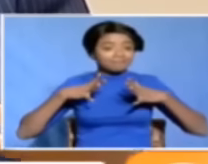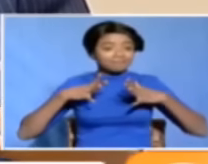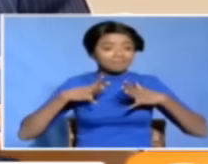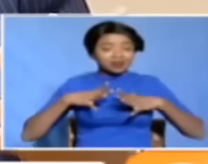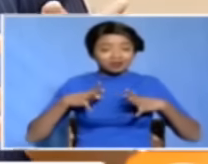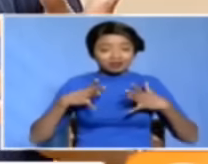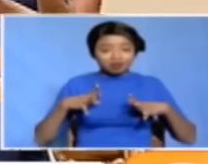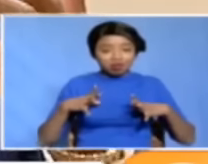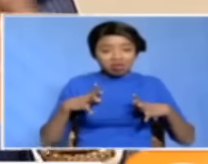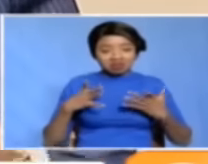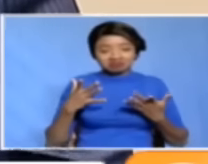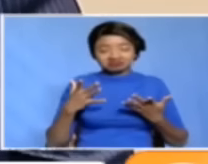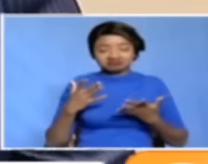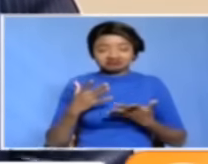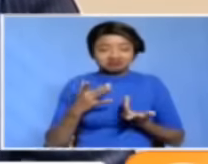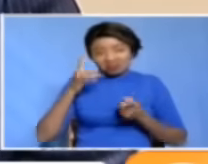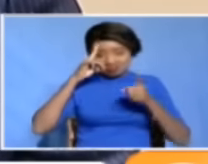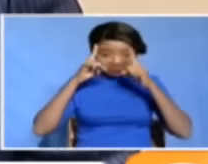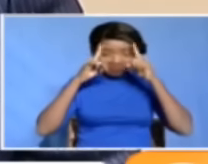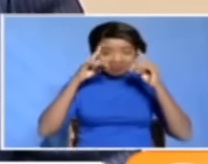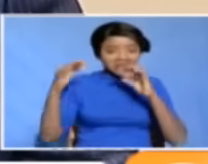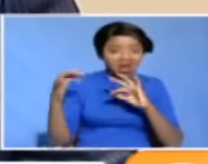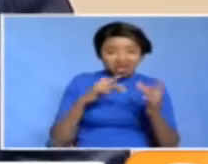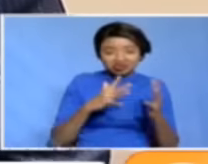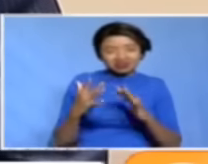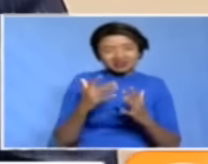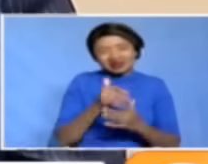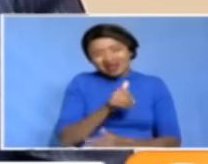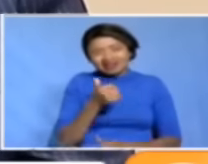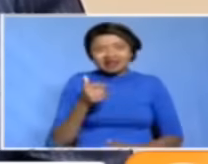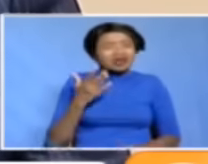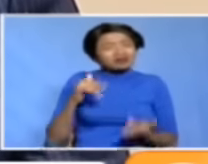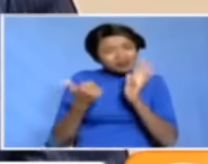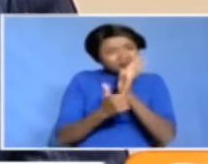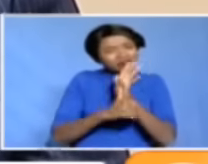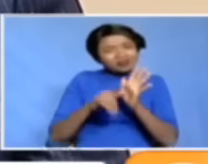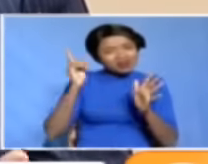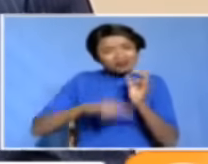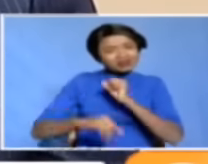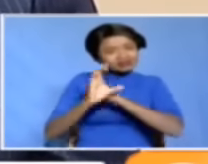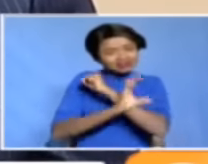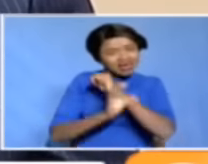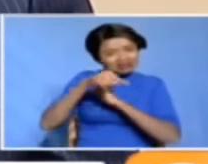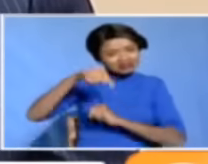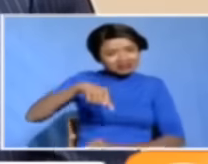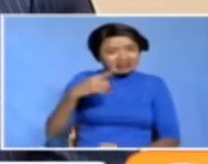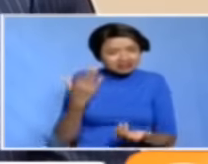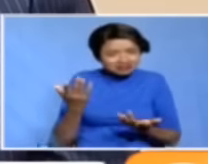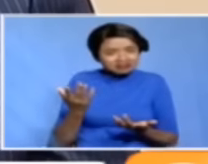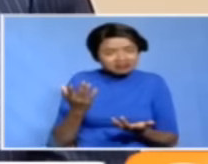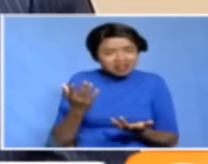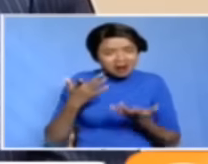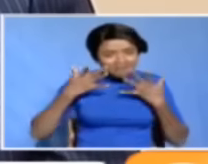others have pedestrian argument, others who feel, you know, the problem in this country is that there are people